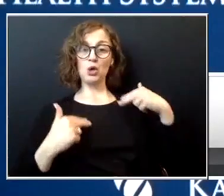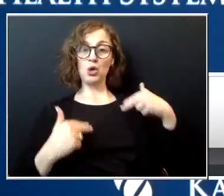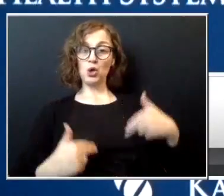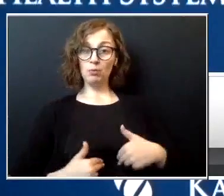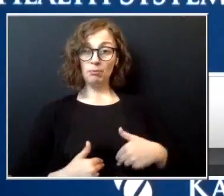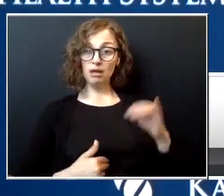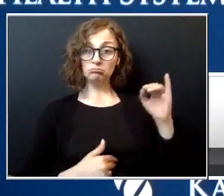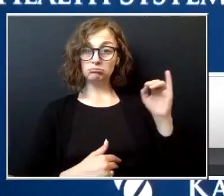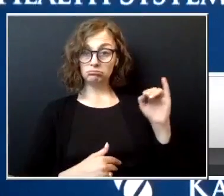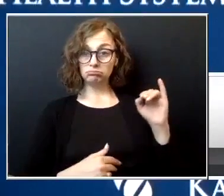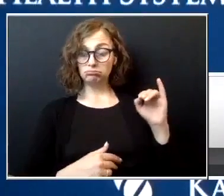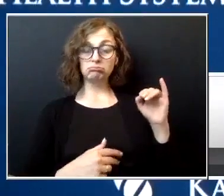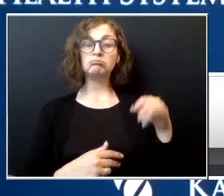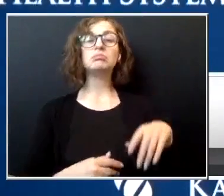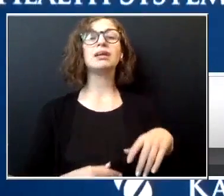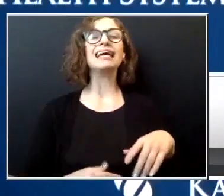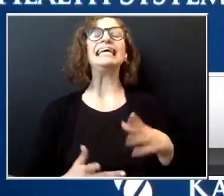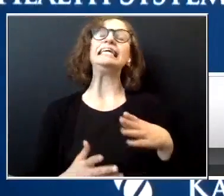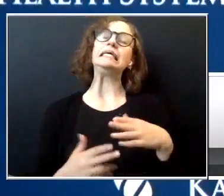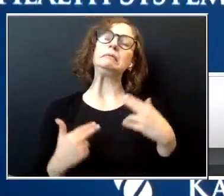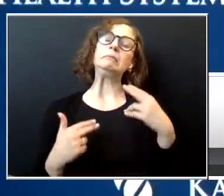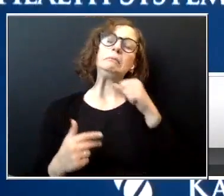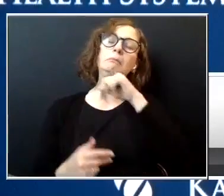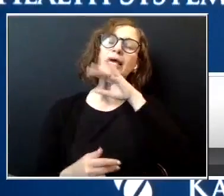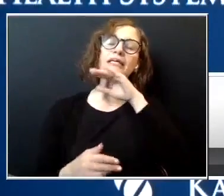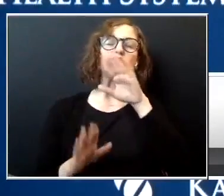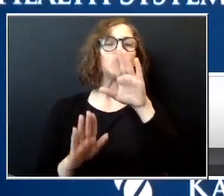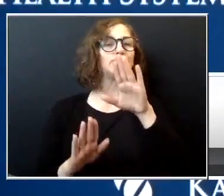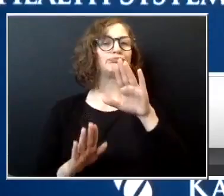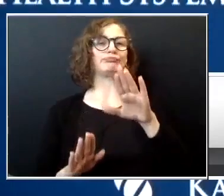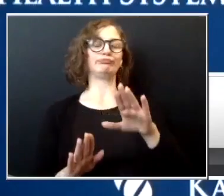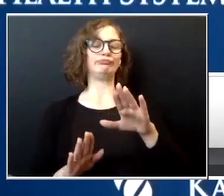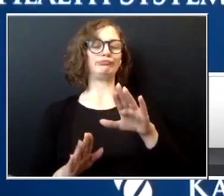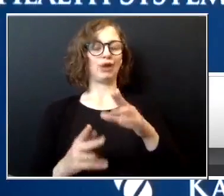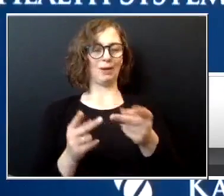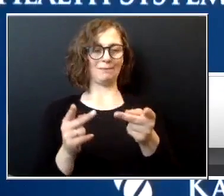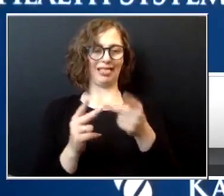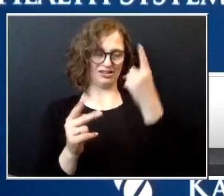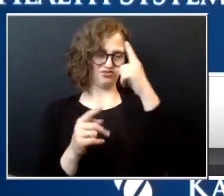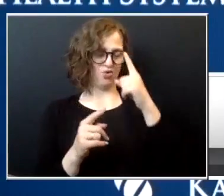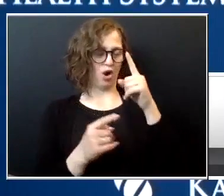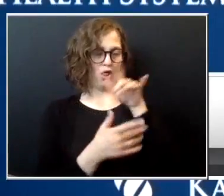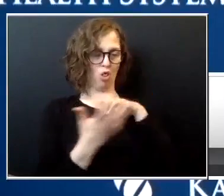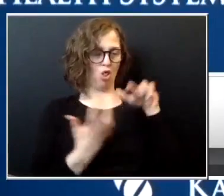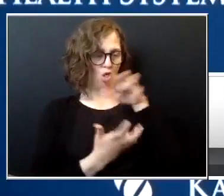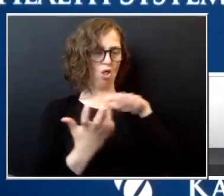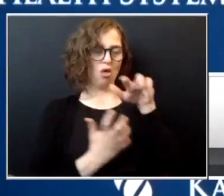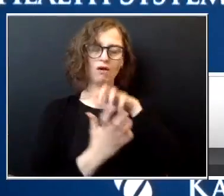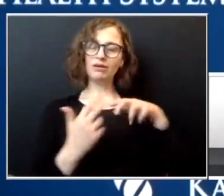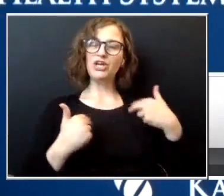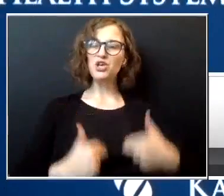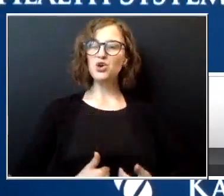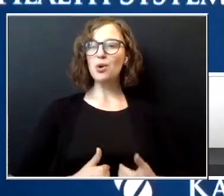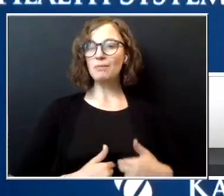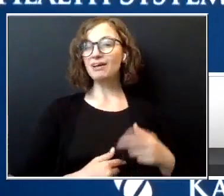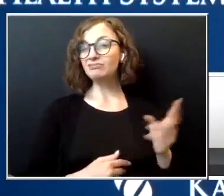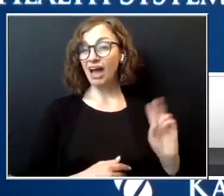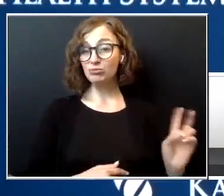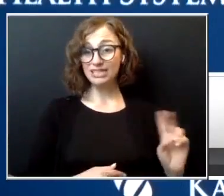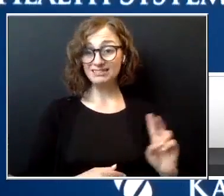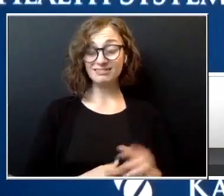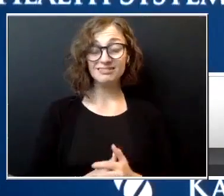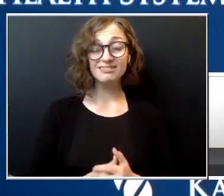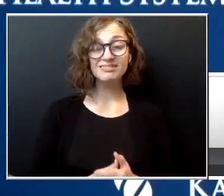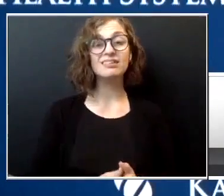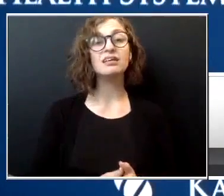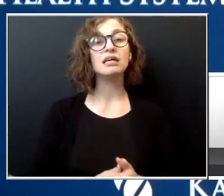different viruses because they have the different receptors on their body to accept those viruses and be infected by those viruses. And when viruses get